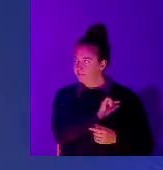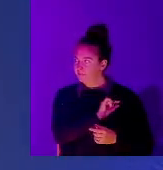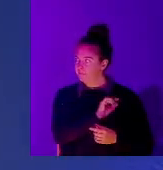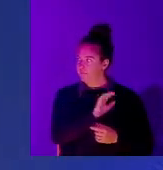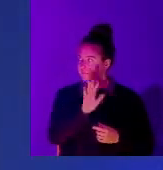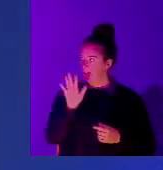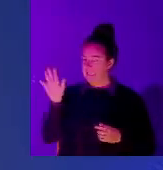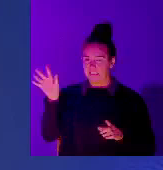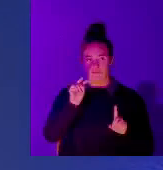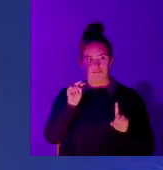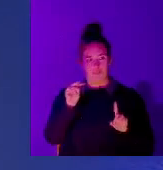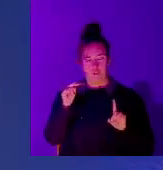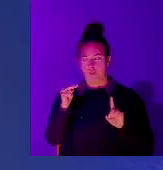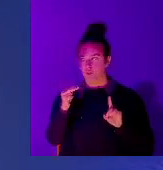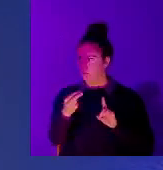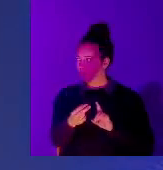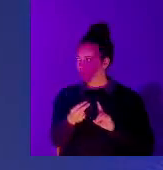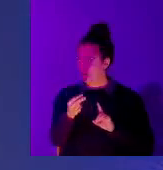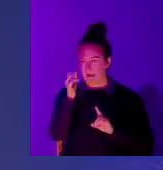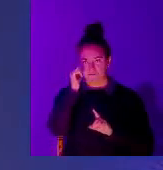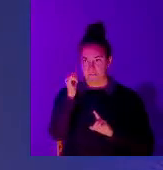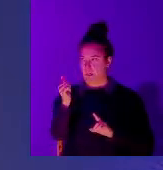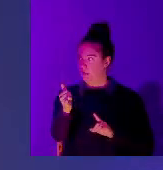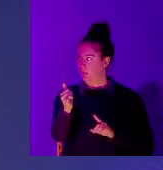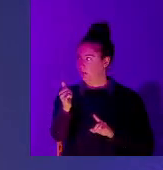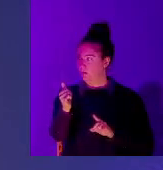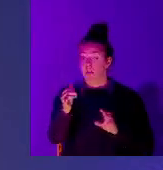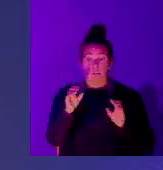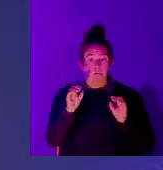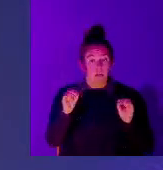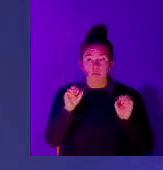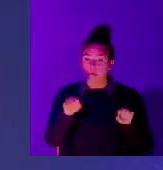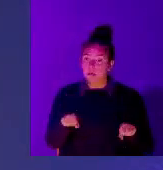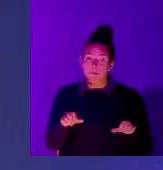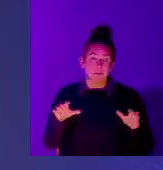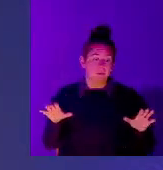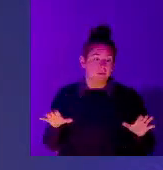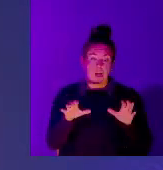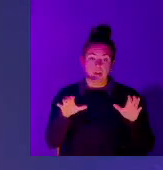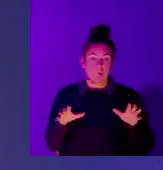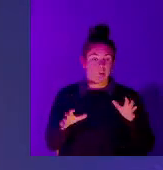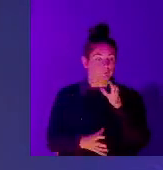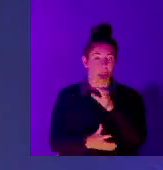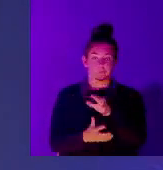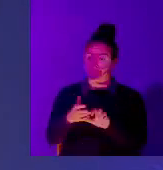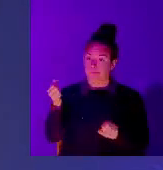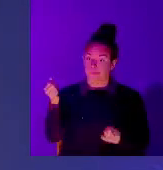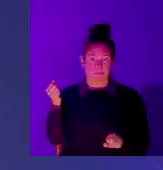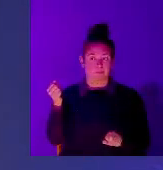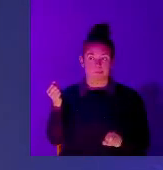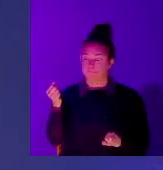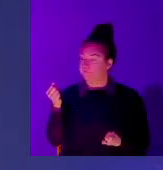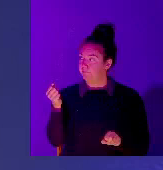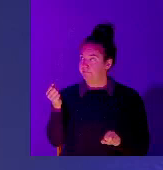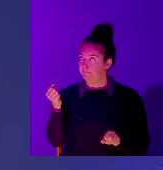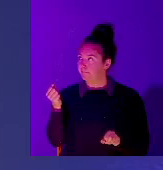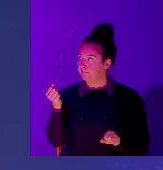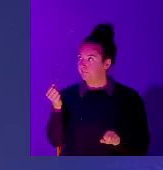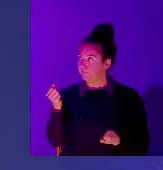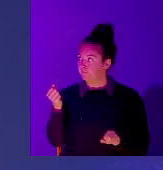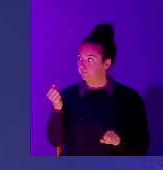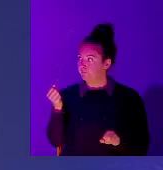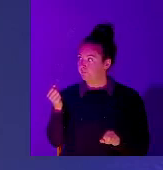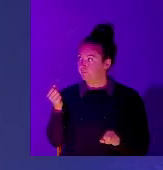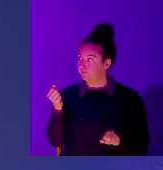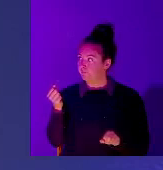Nothing can be done to diminish them, to destroy them, or to